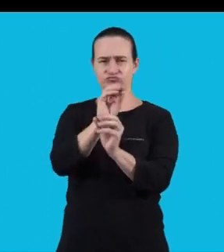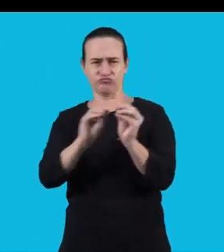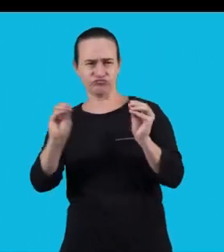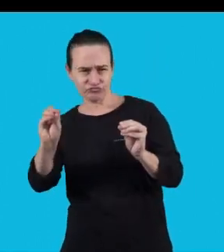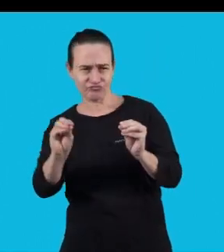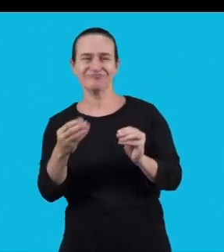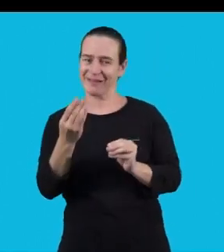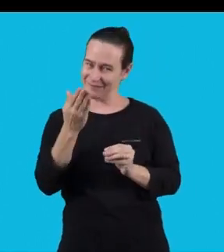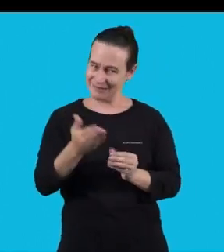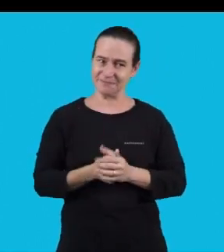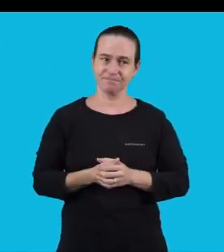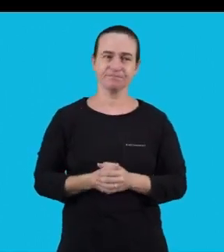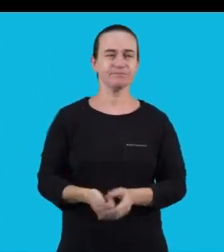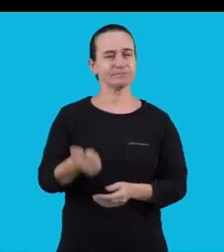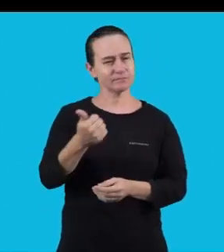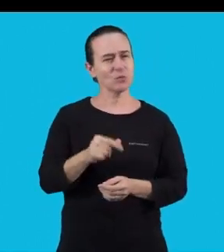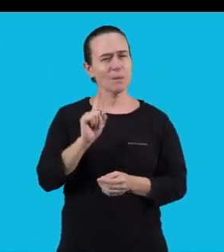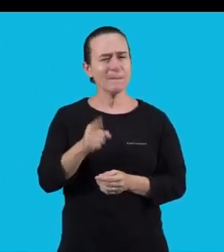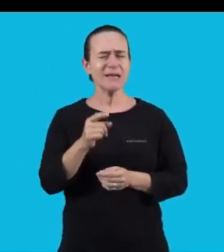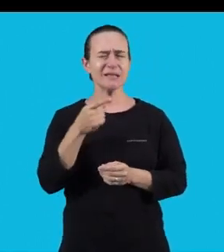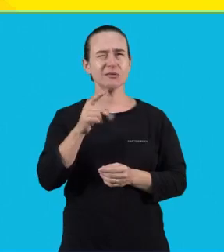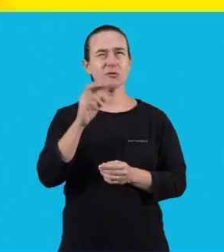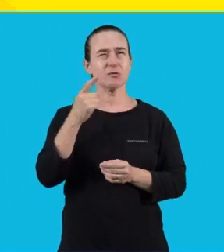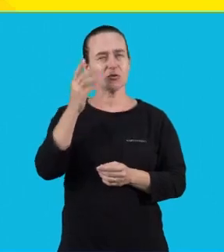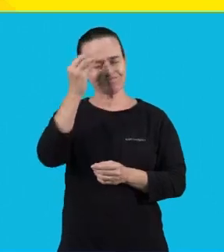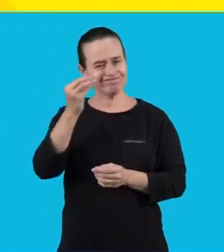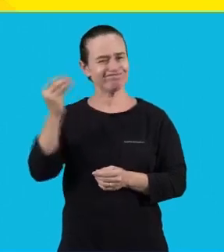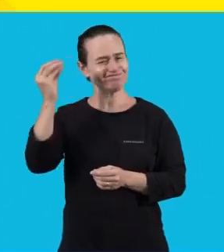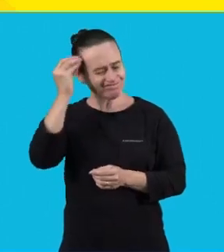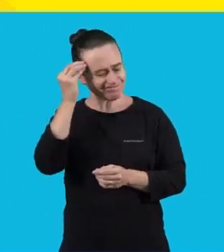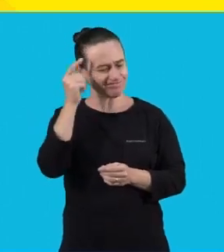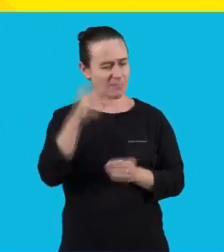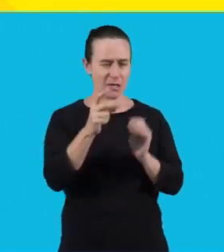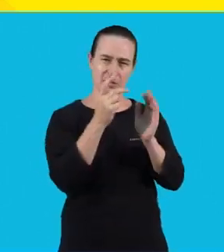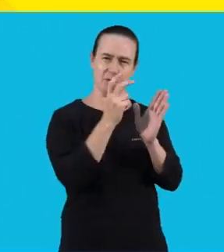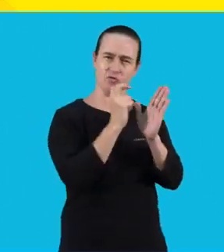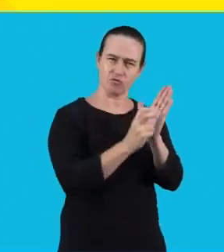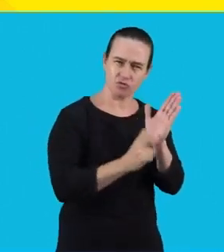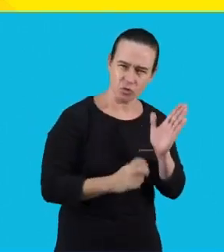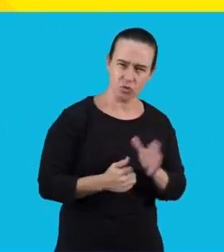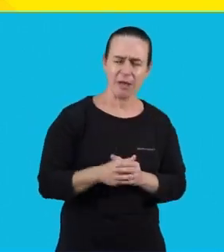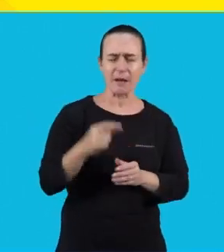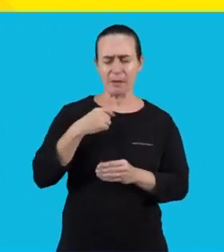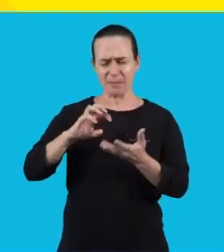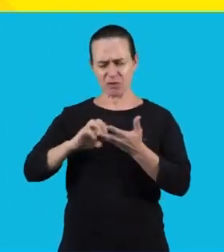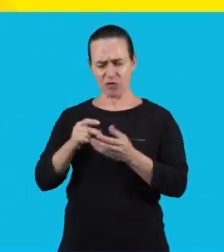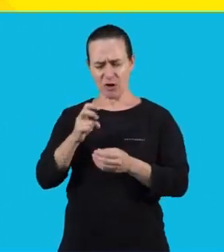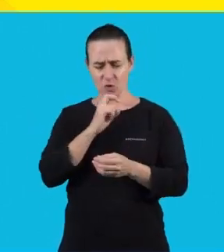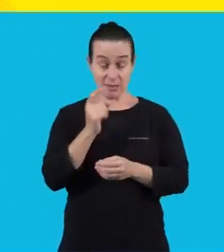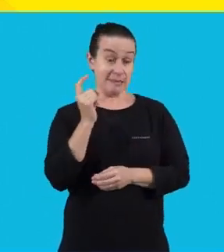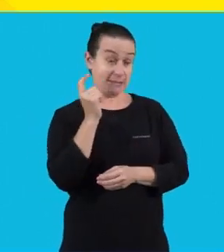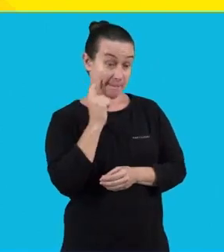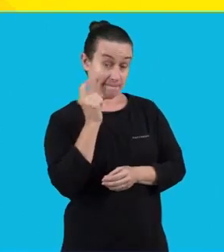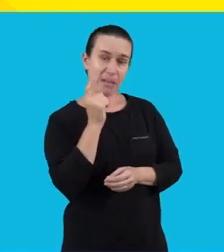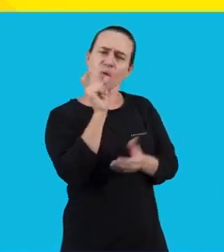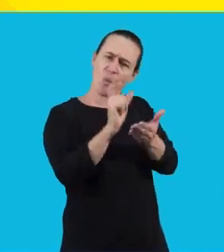spelling before the examination and look for spelling errors in commonly used words. Don't look for them in the more difficult words. They will be